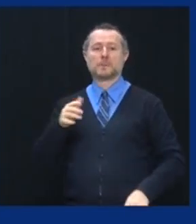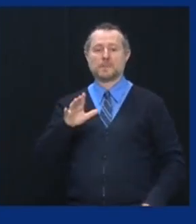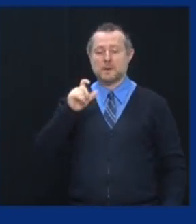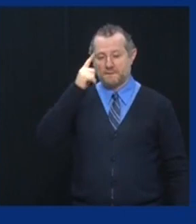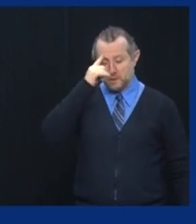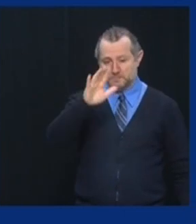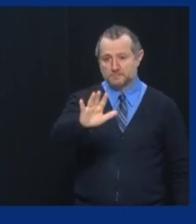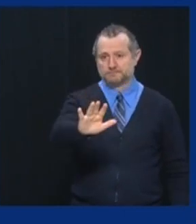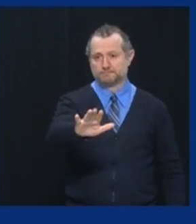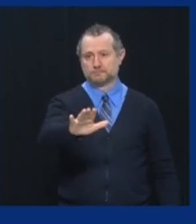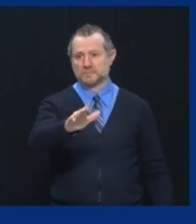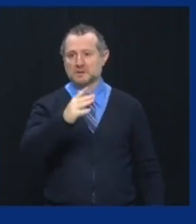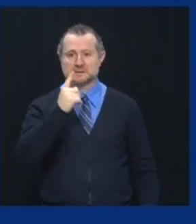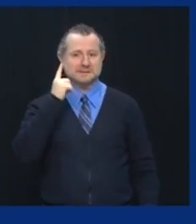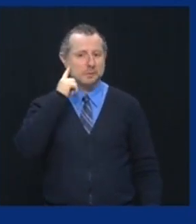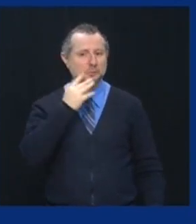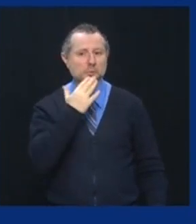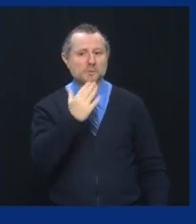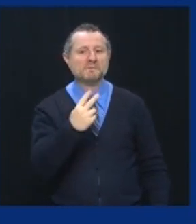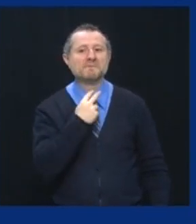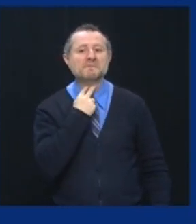Good to hear your voice, Peter.